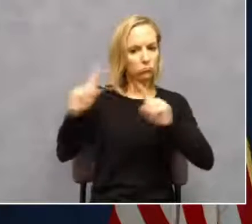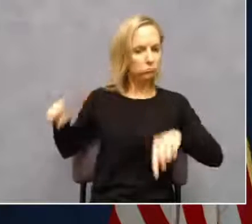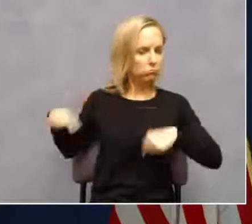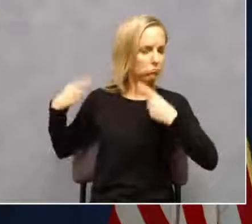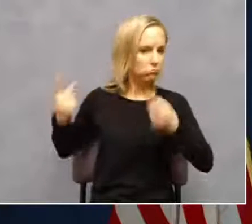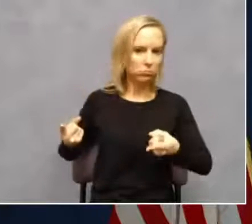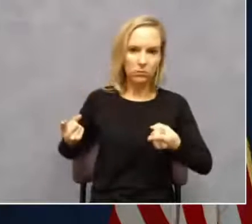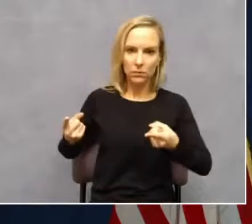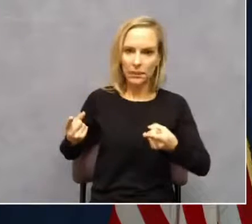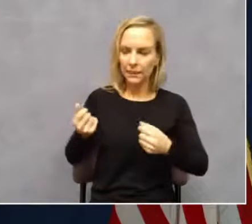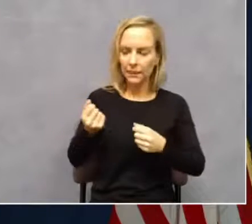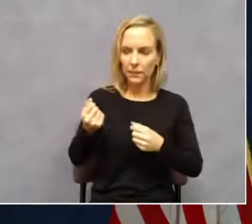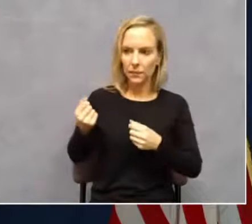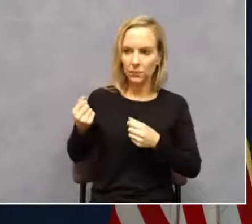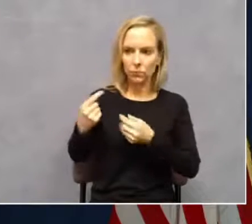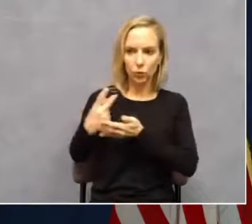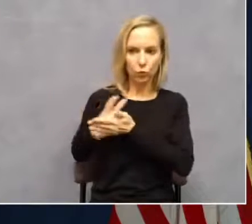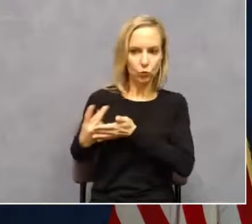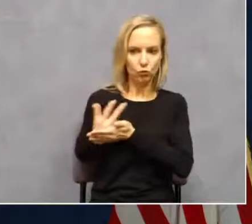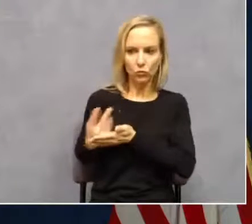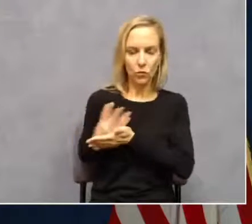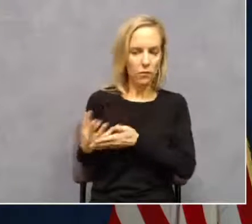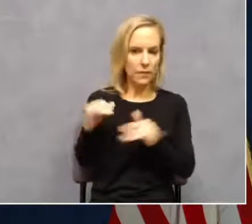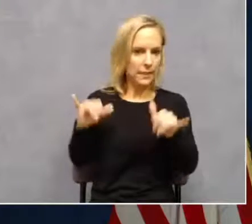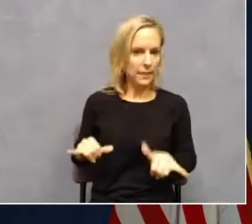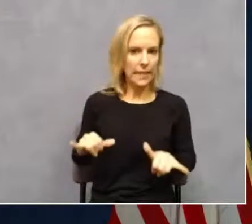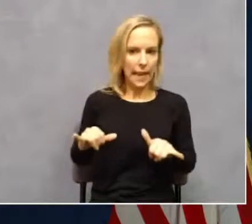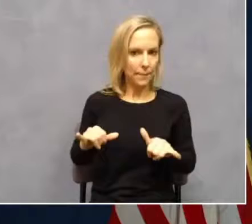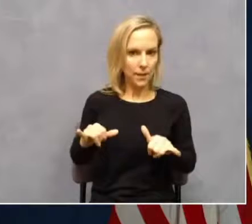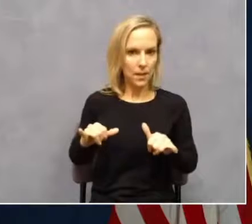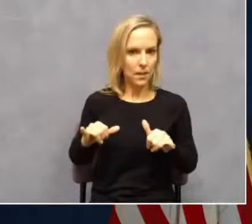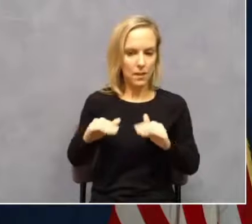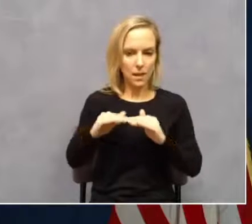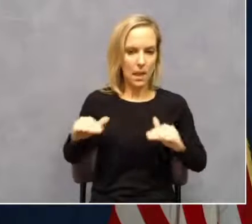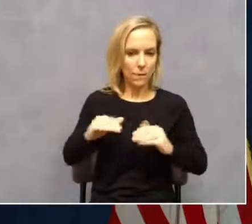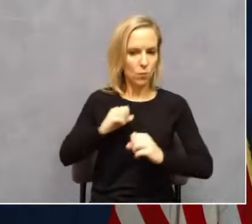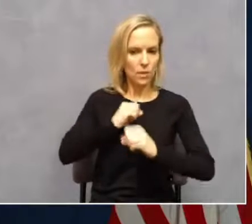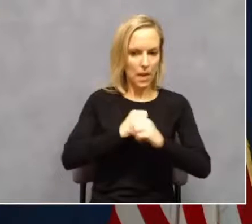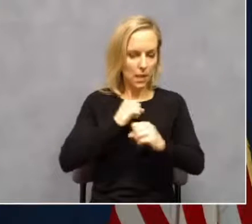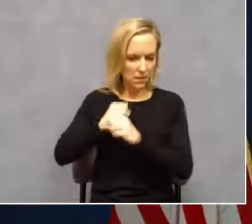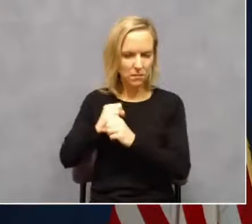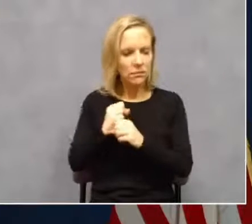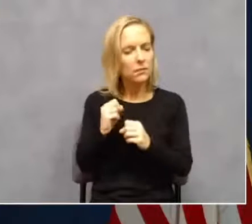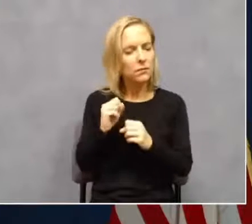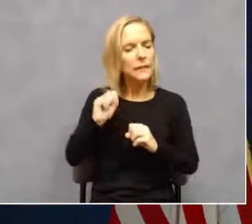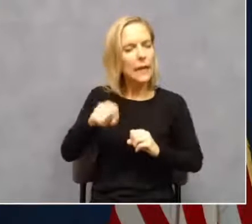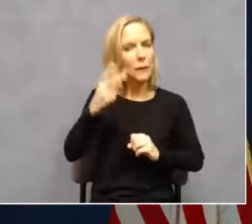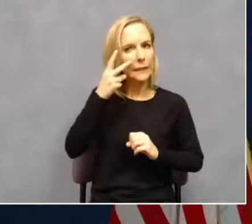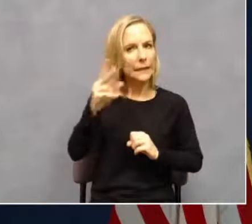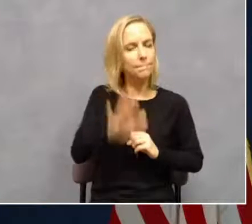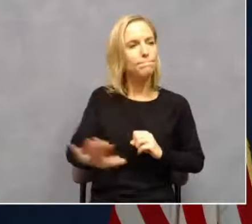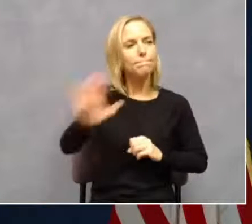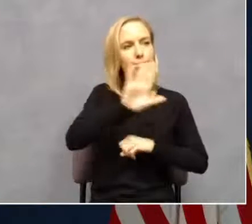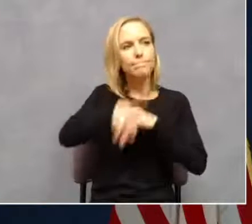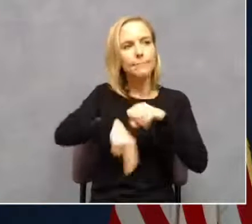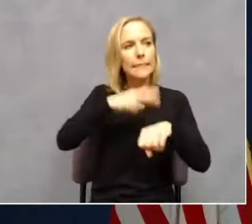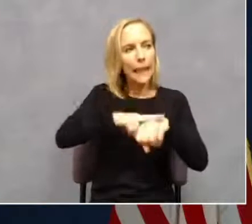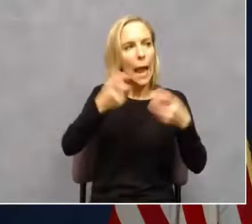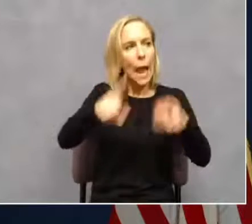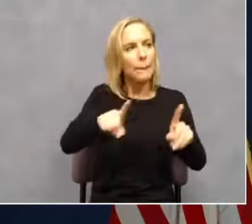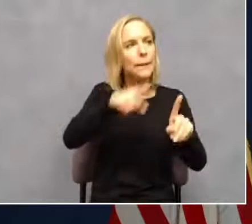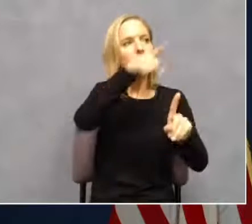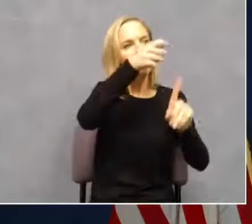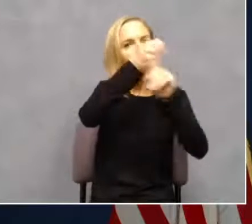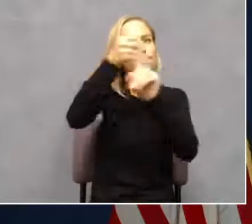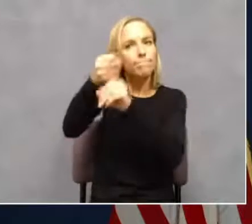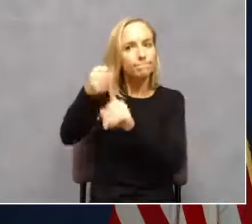several weeks. Certainly, we have seen some things nationally and here in